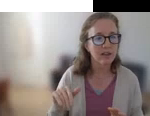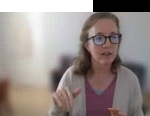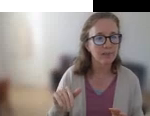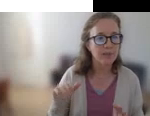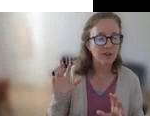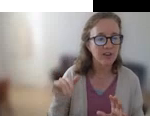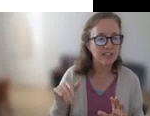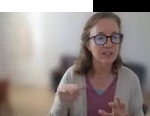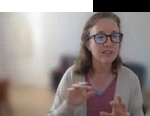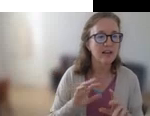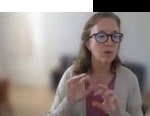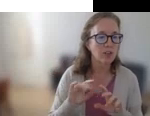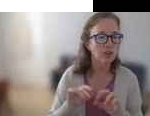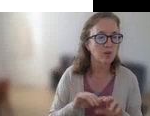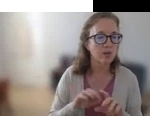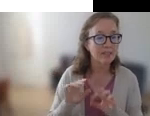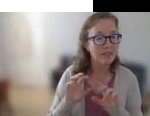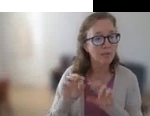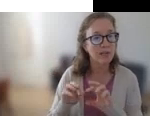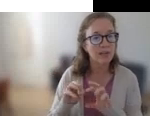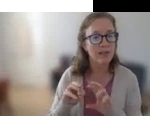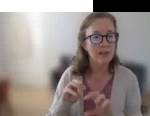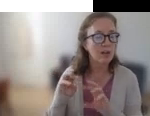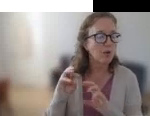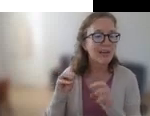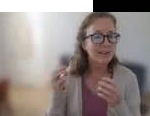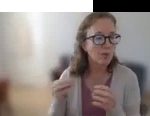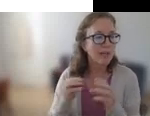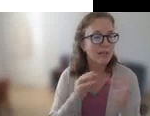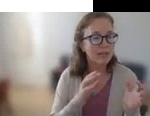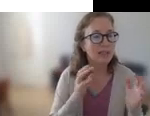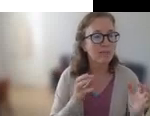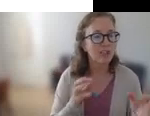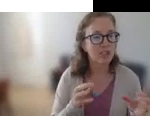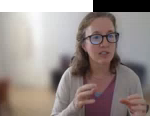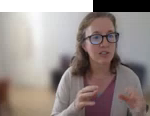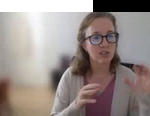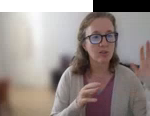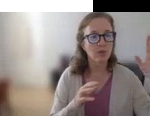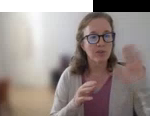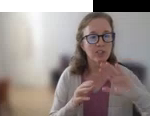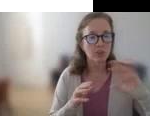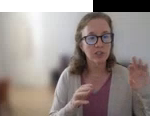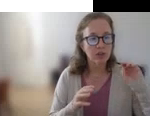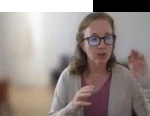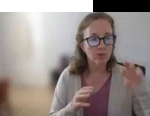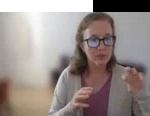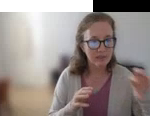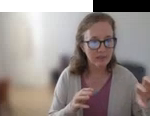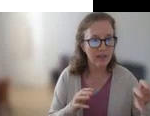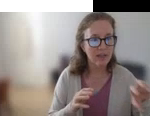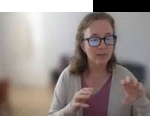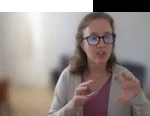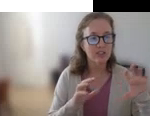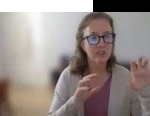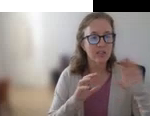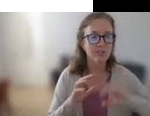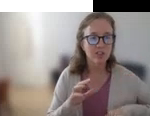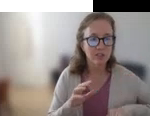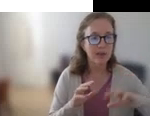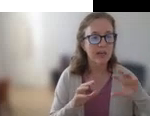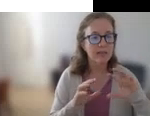text interface on the side where you type in what the image is, so that when the screen reader sees that